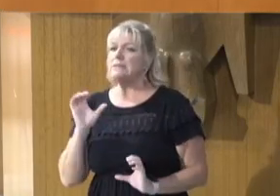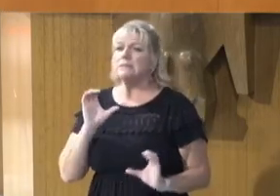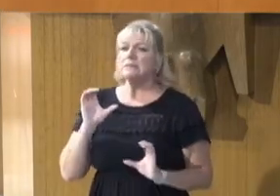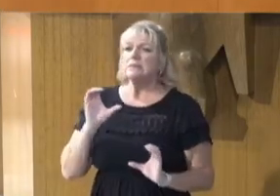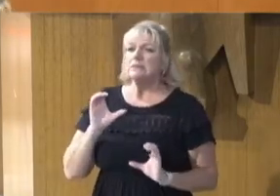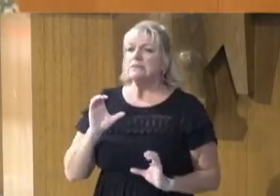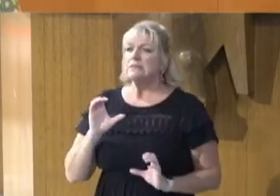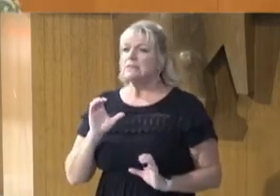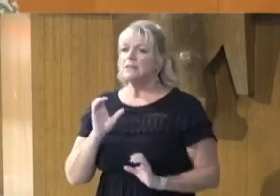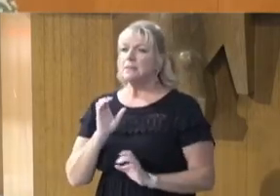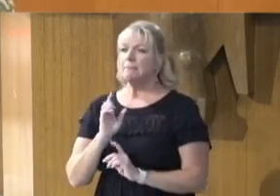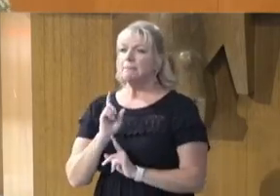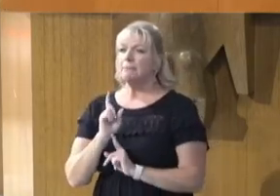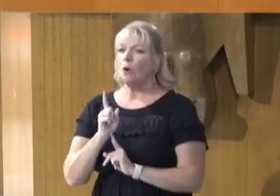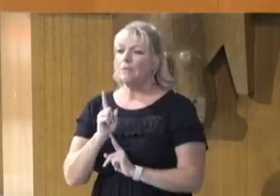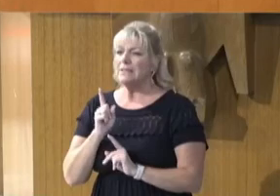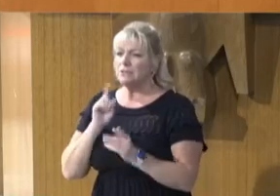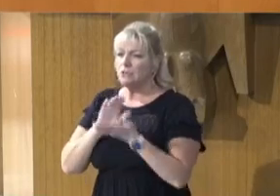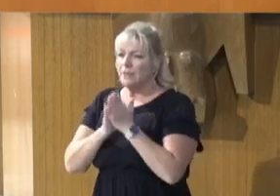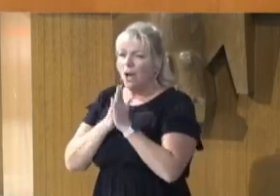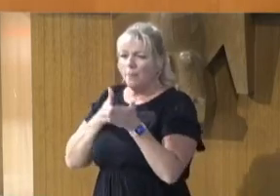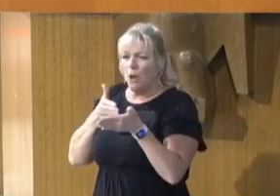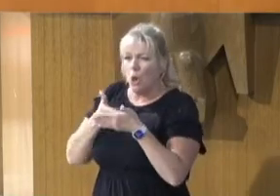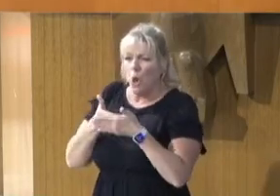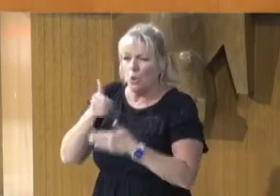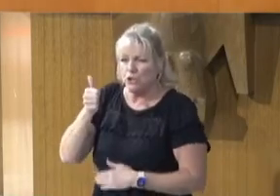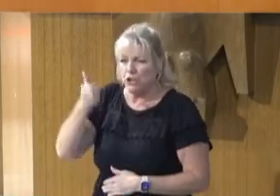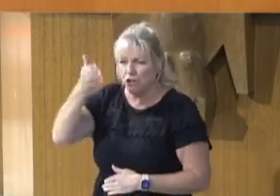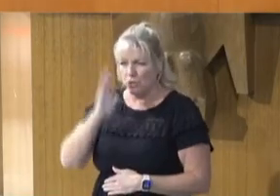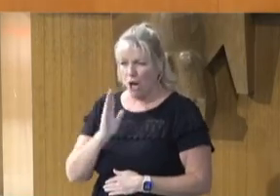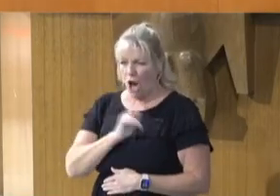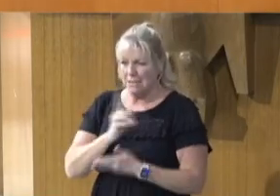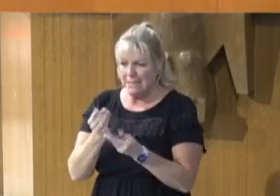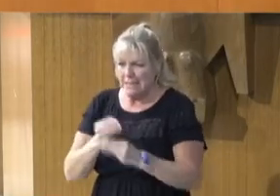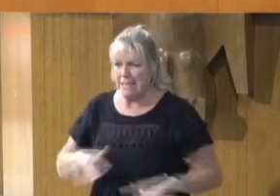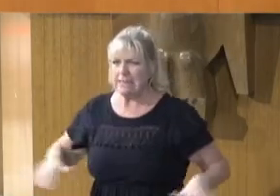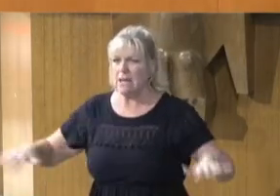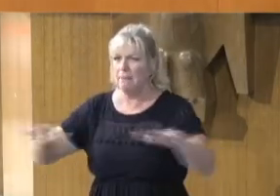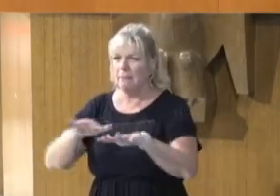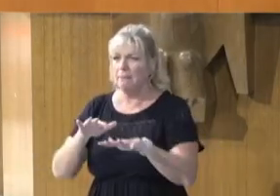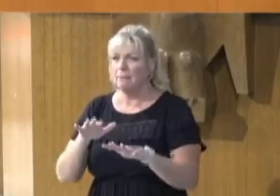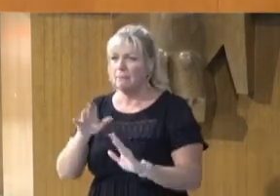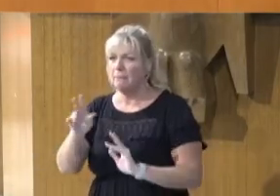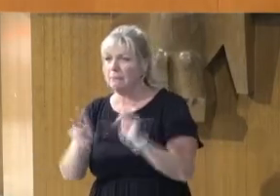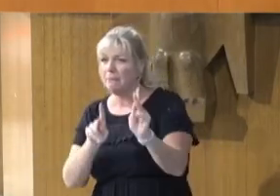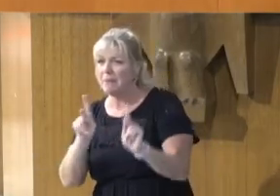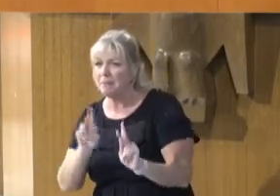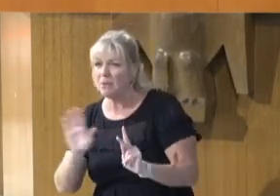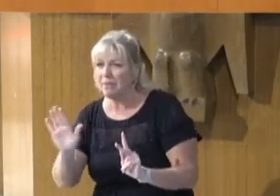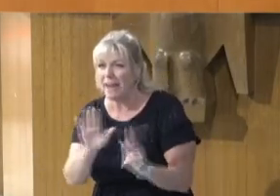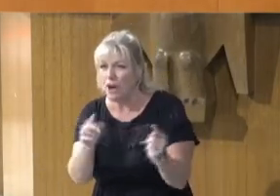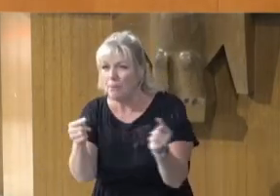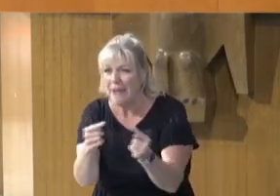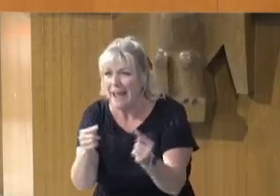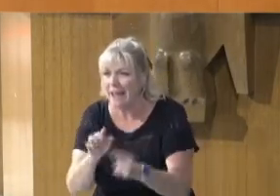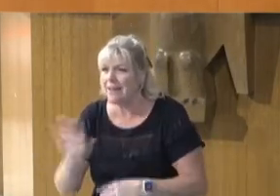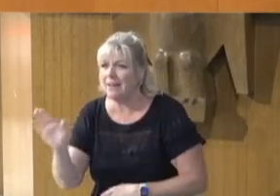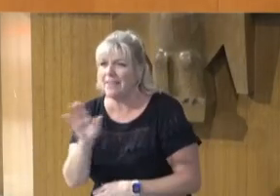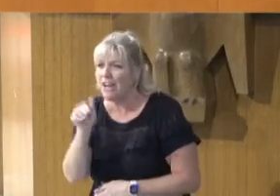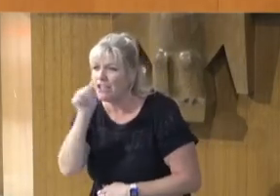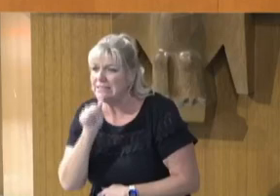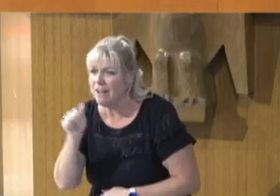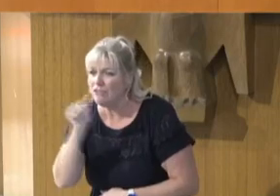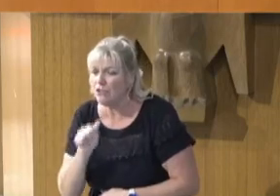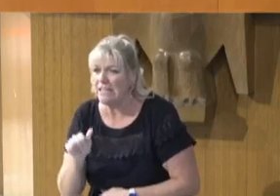closer to it, to move closer to the pain and the suffering of others, not to turn away in